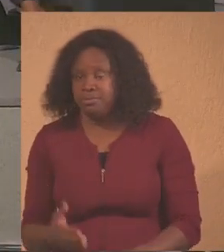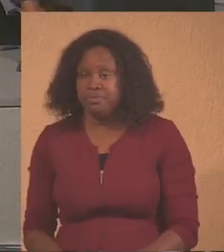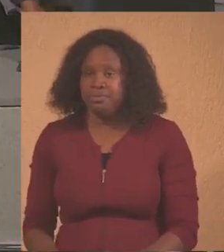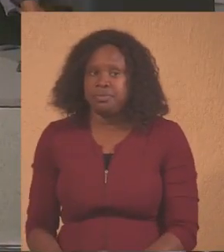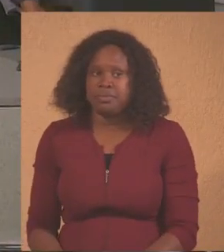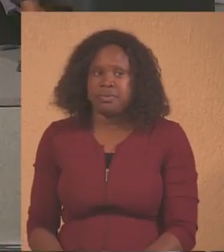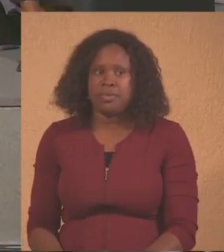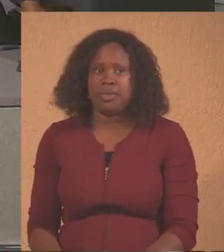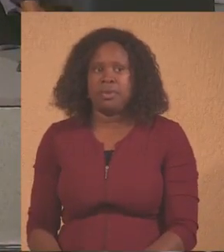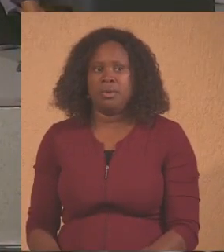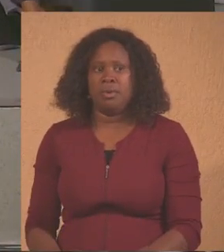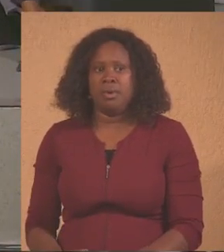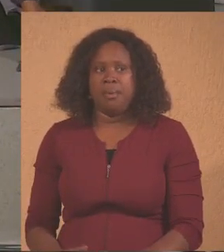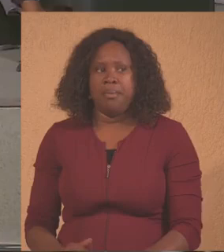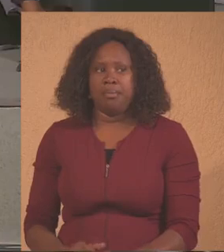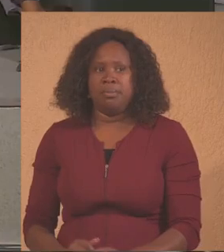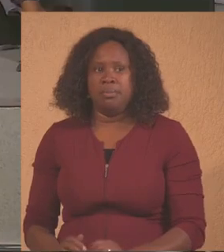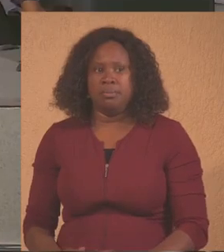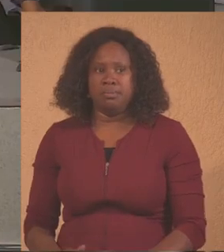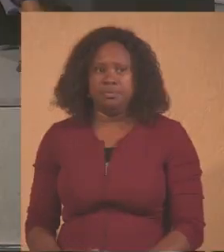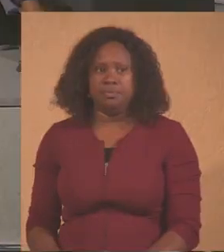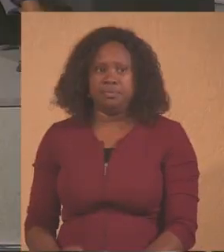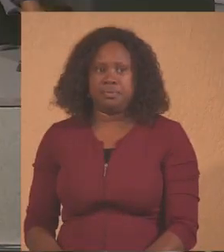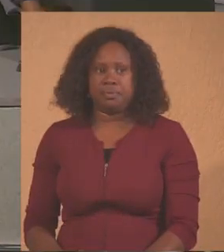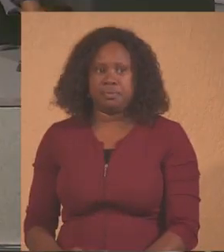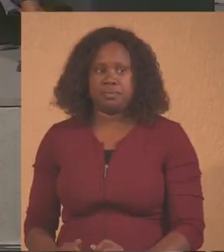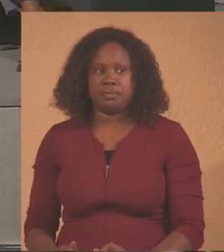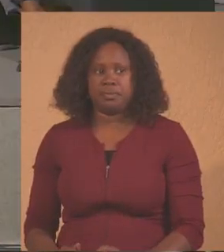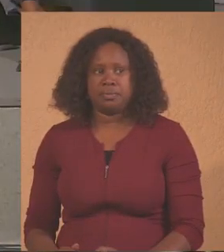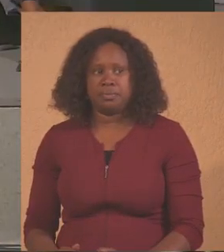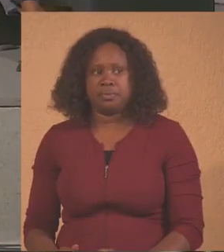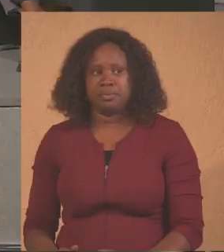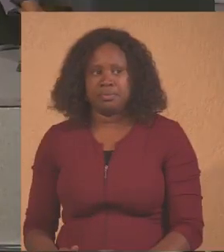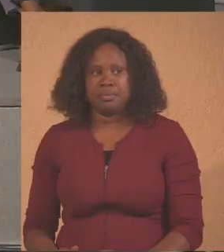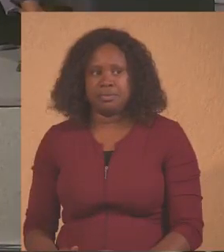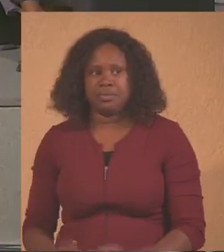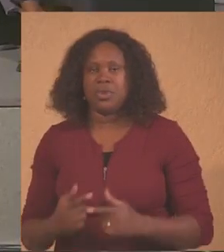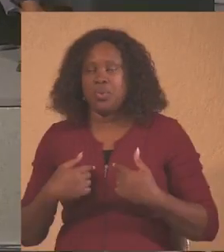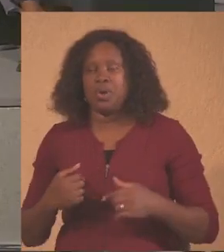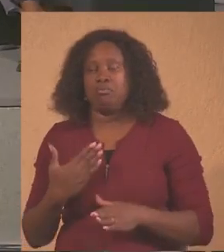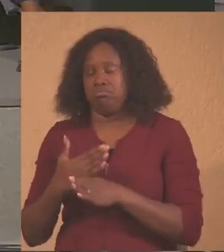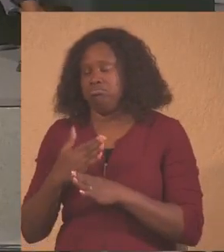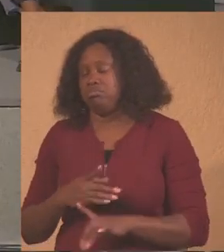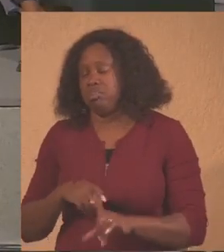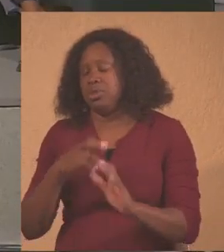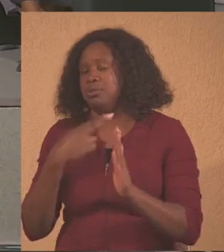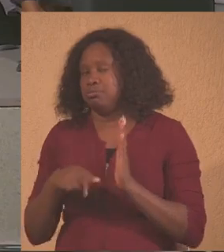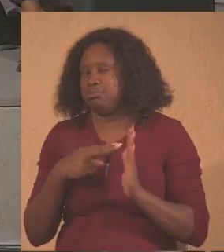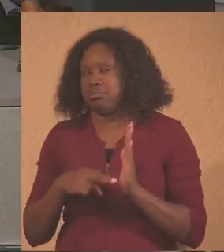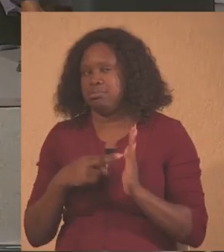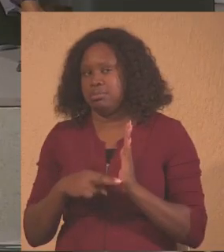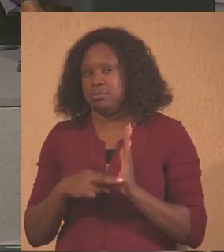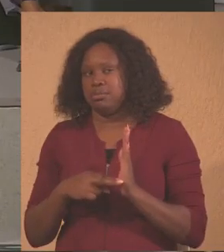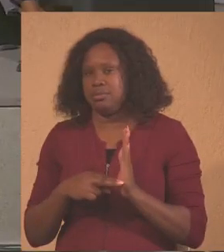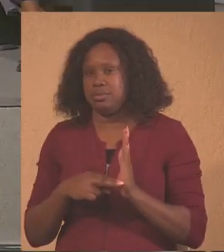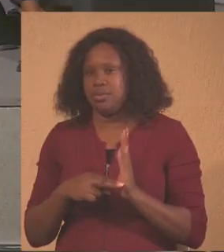What are the consequences? We are working, we are using regulations. And on top of that,